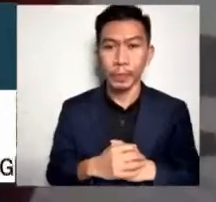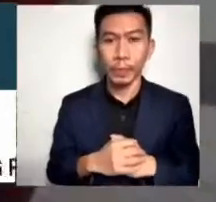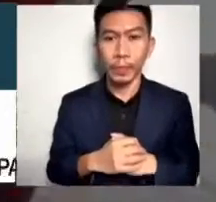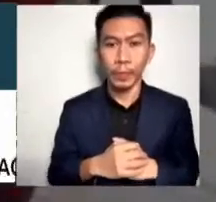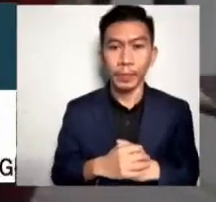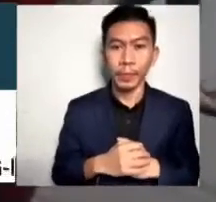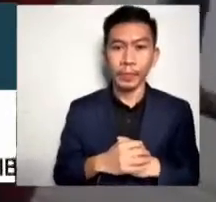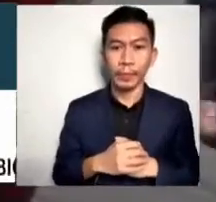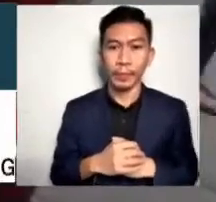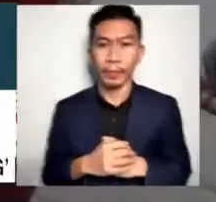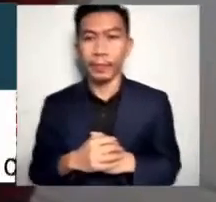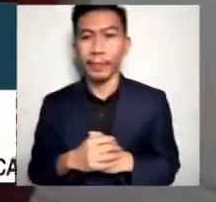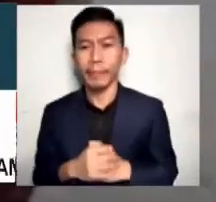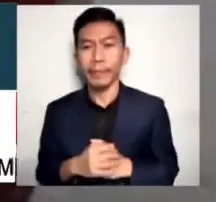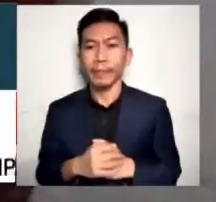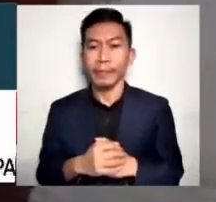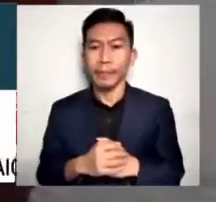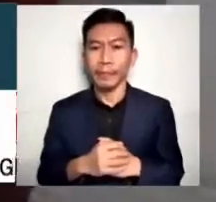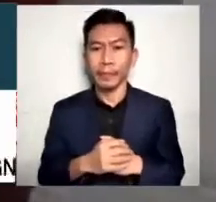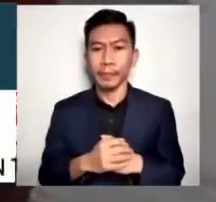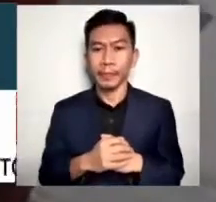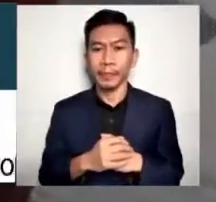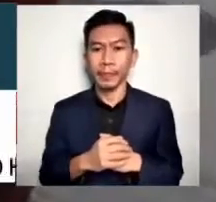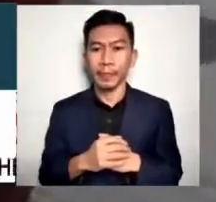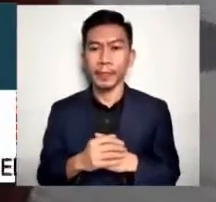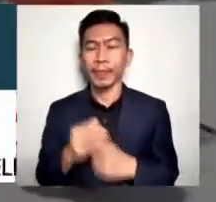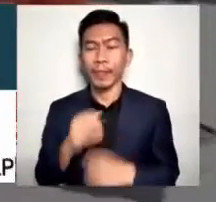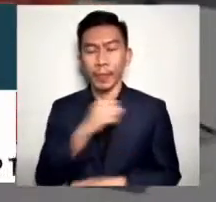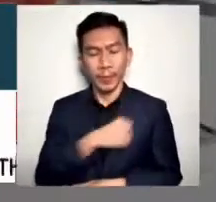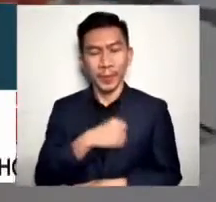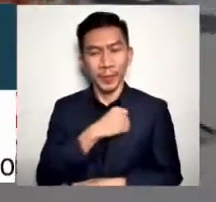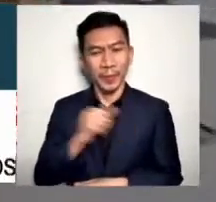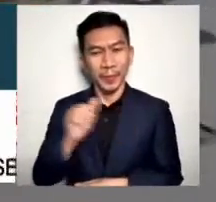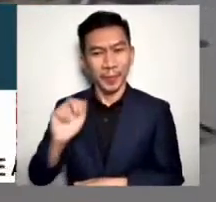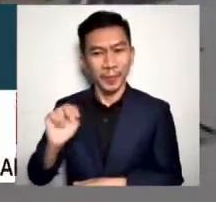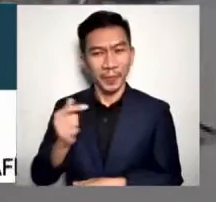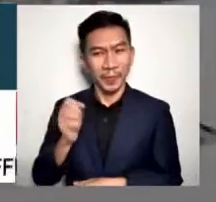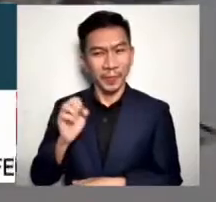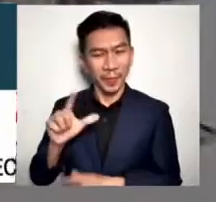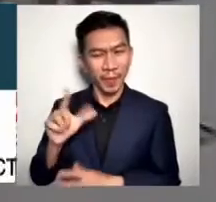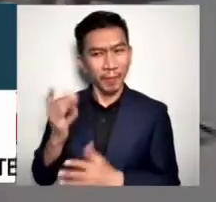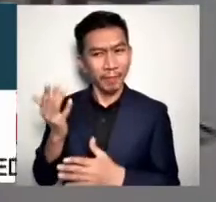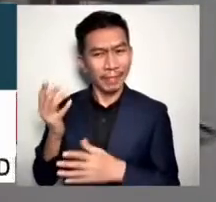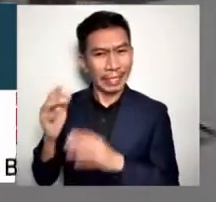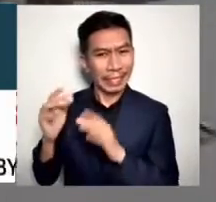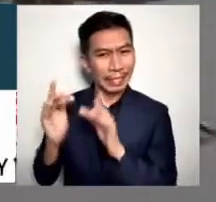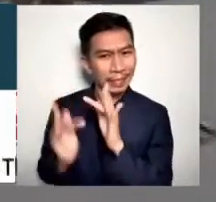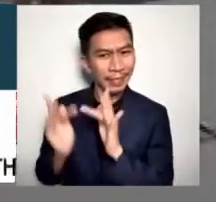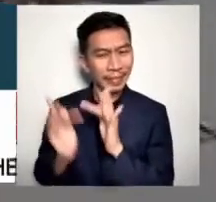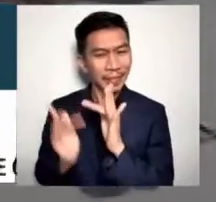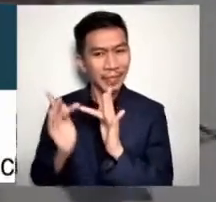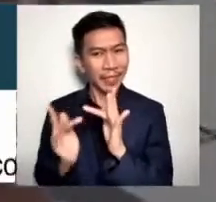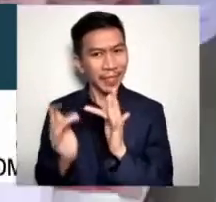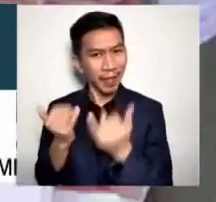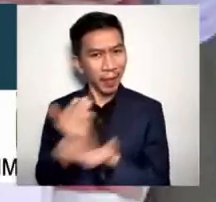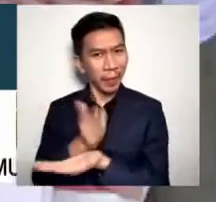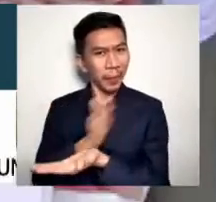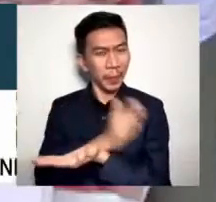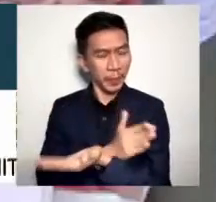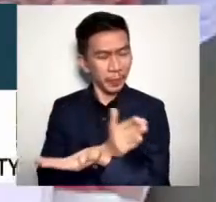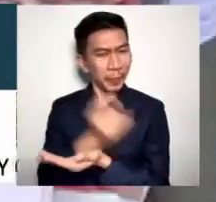Angel. Yeah, sorry to cut you there. There you go. You were coming in choppy. I think this is better. Go ahead with your